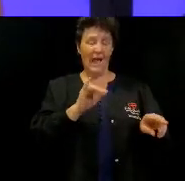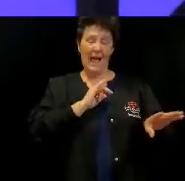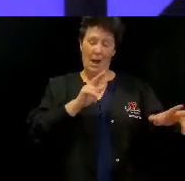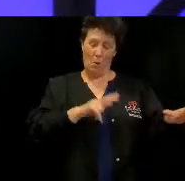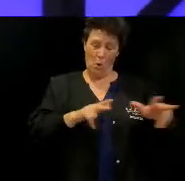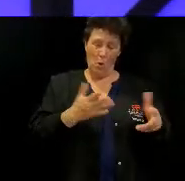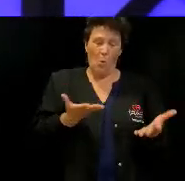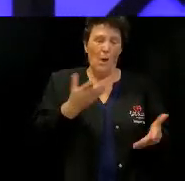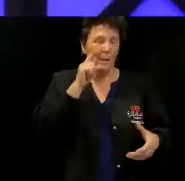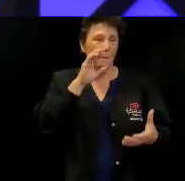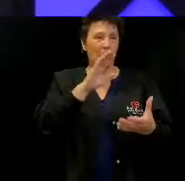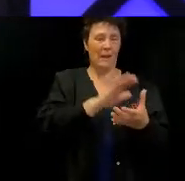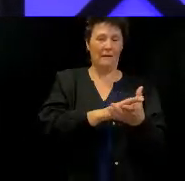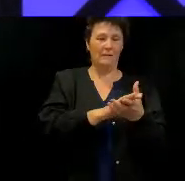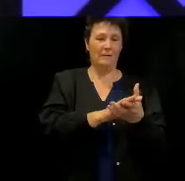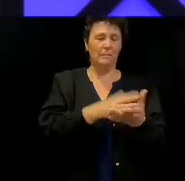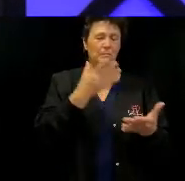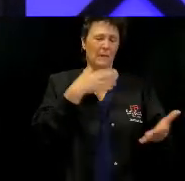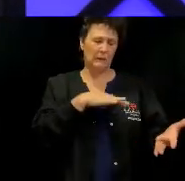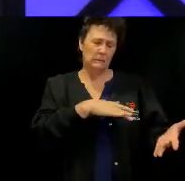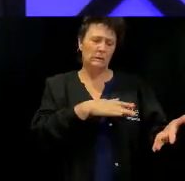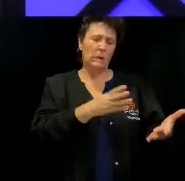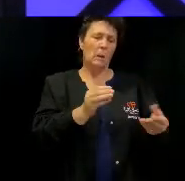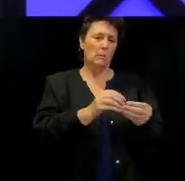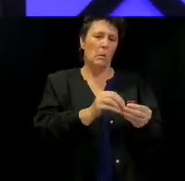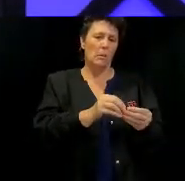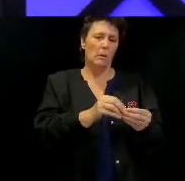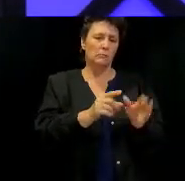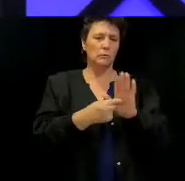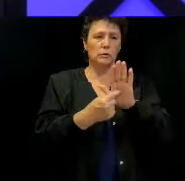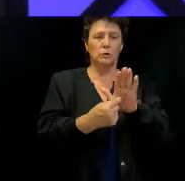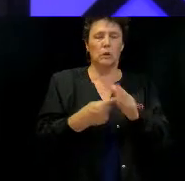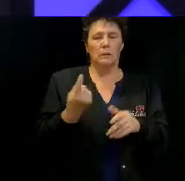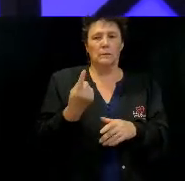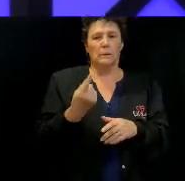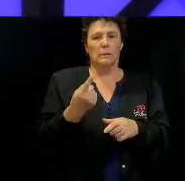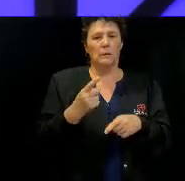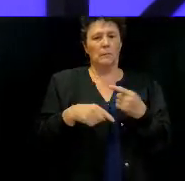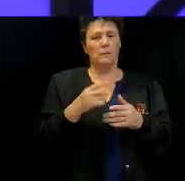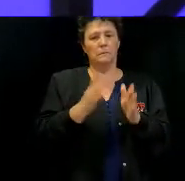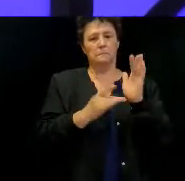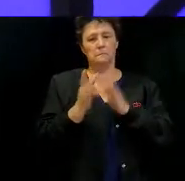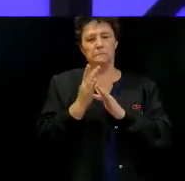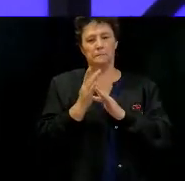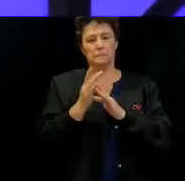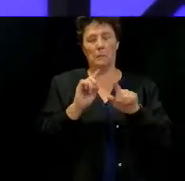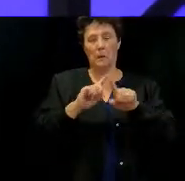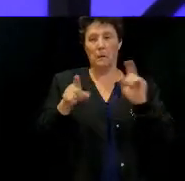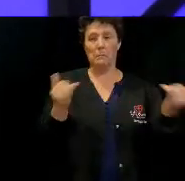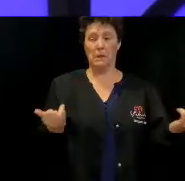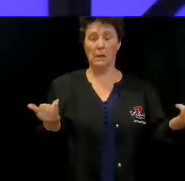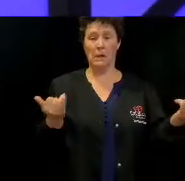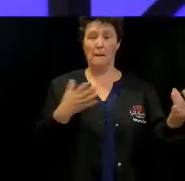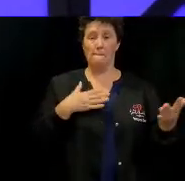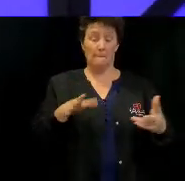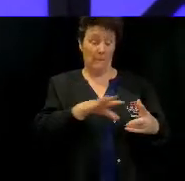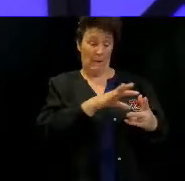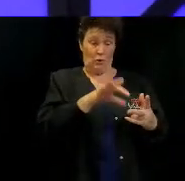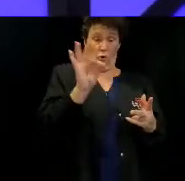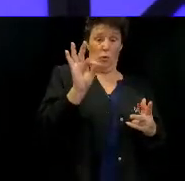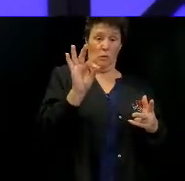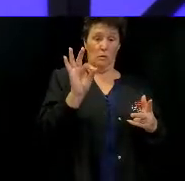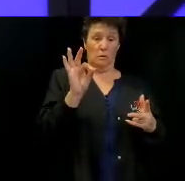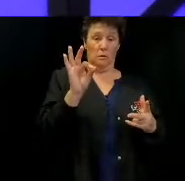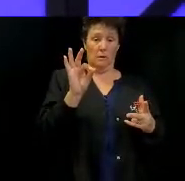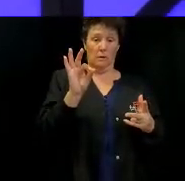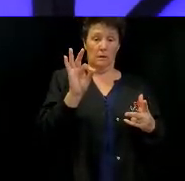believe. I'll dig here a little further as I show you something about Jesus. But the thing is that my choice is either to reverence